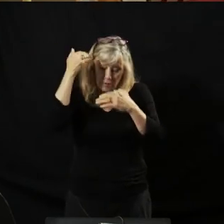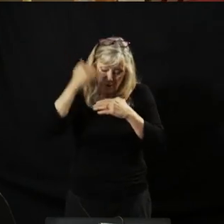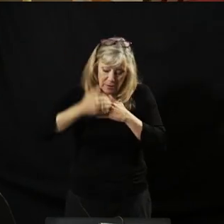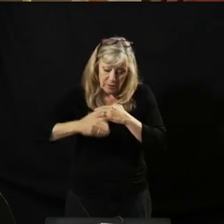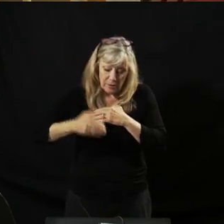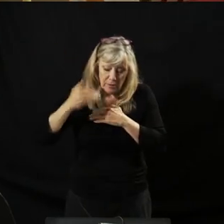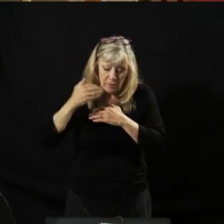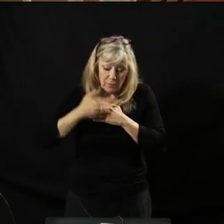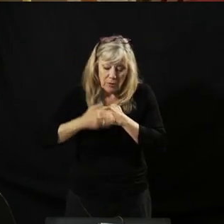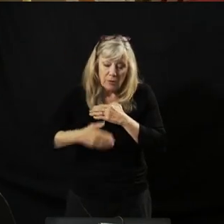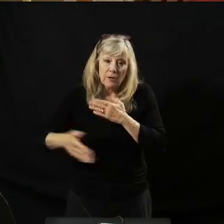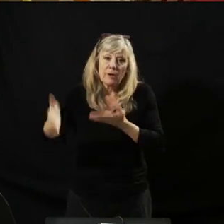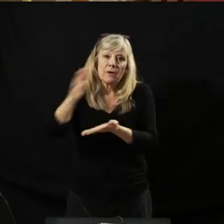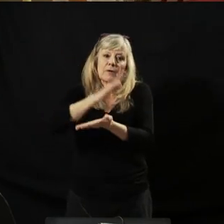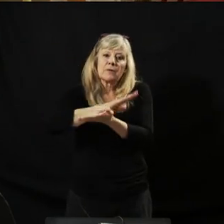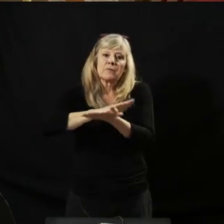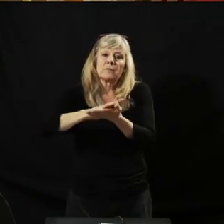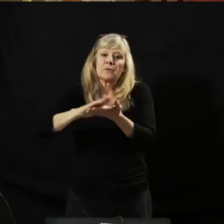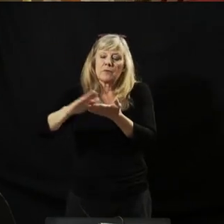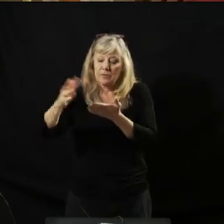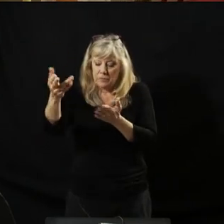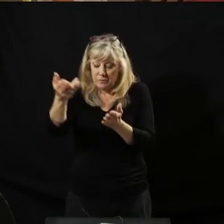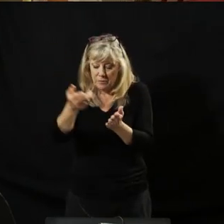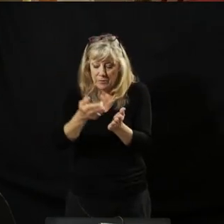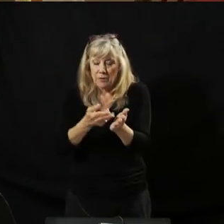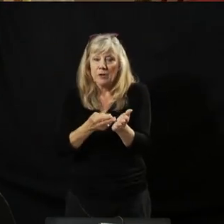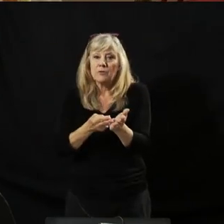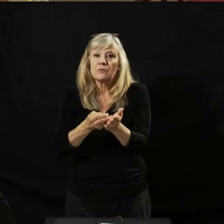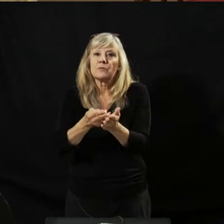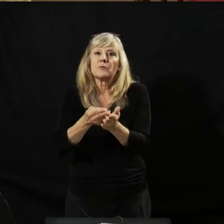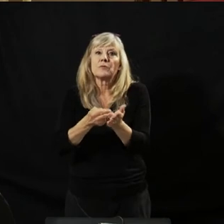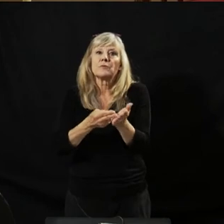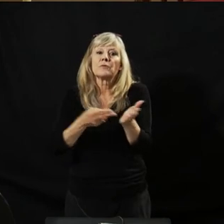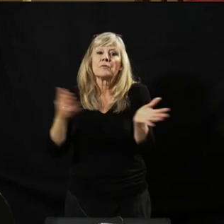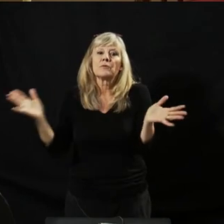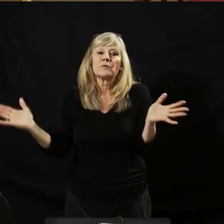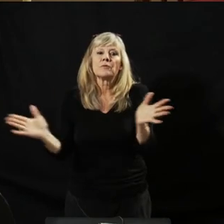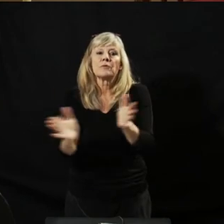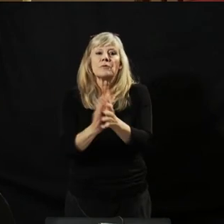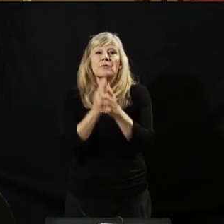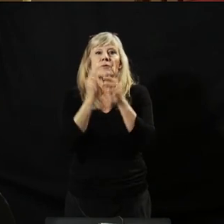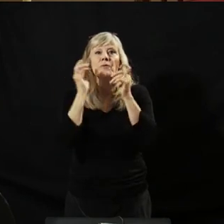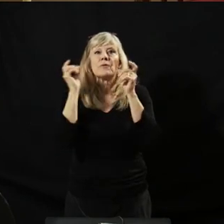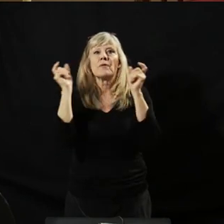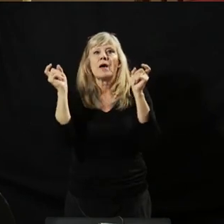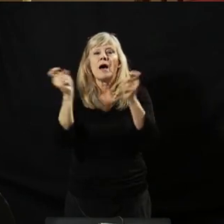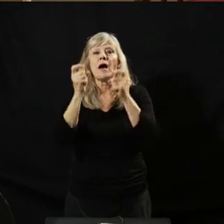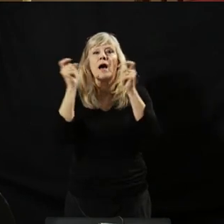Truth. Alleluia.